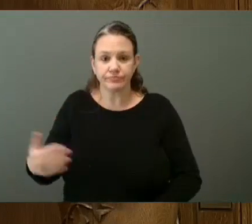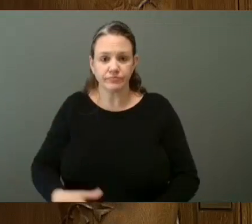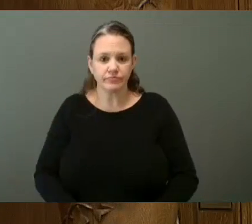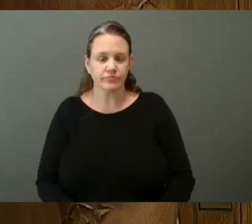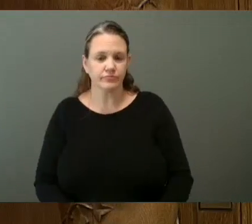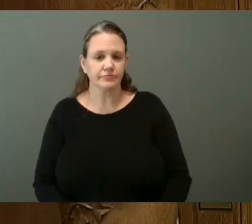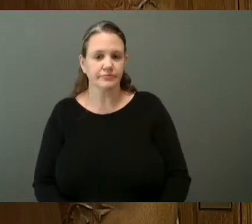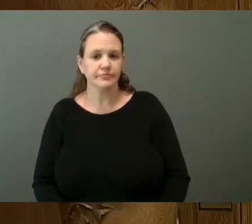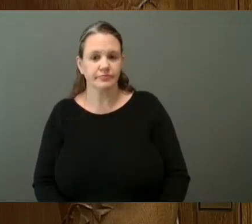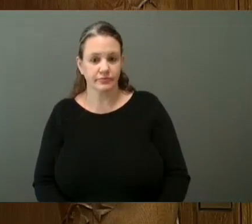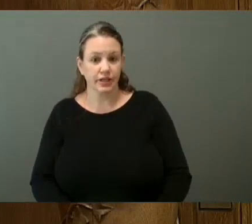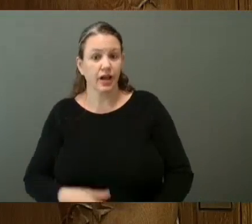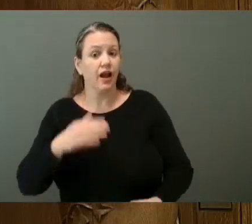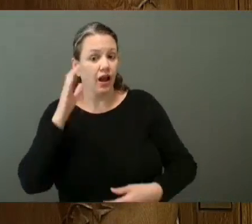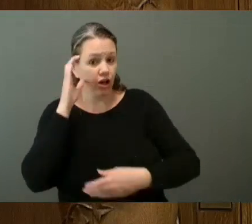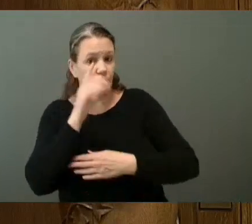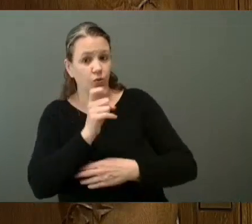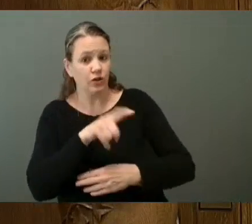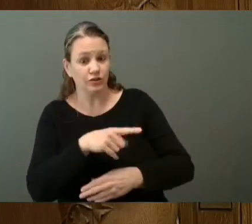Leader of the third party.